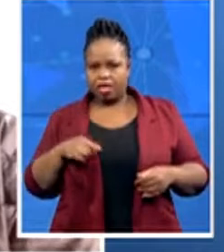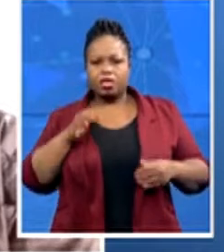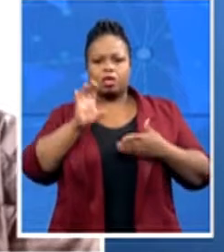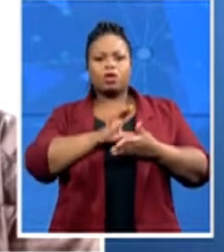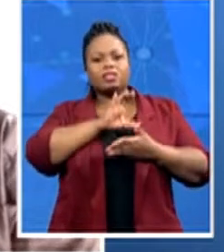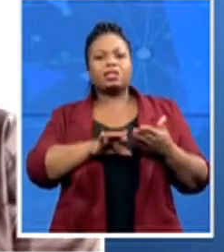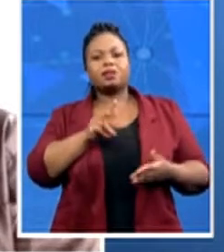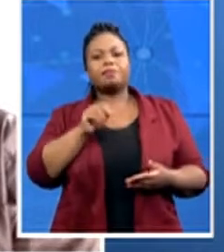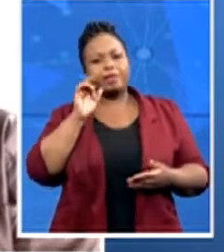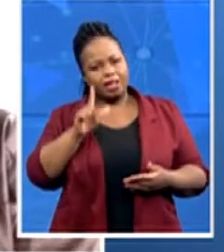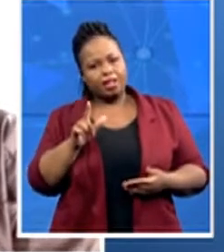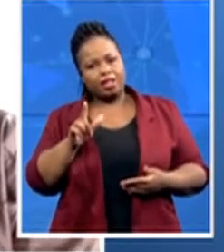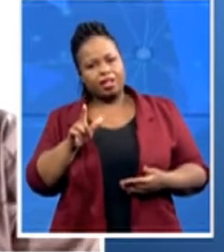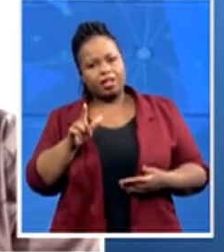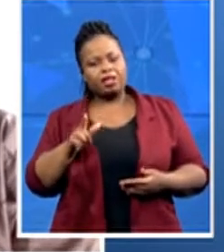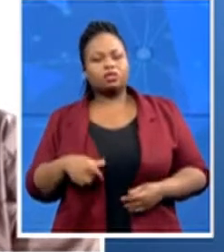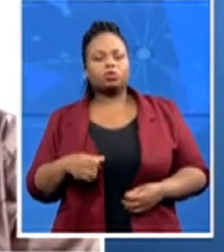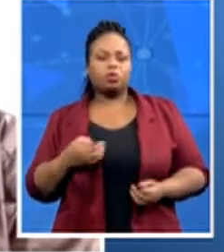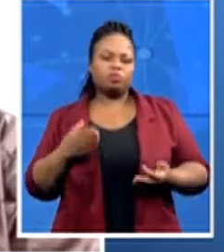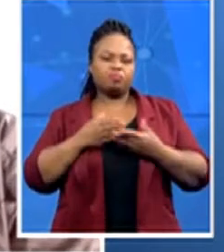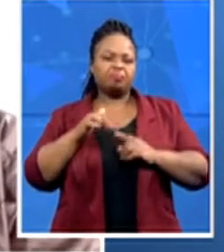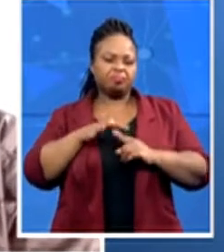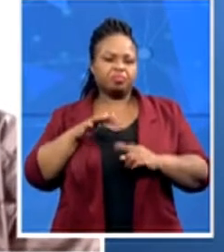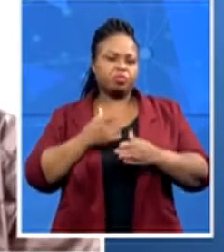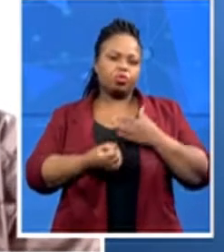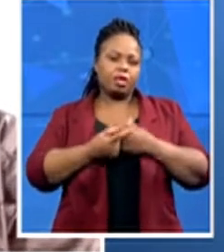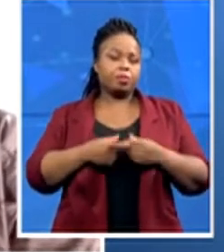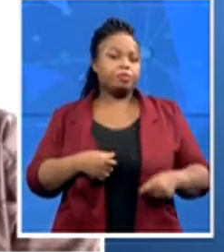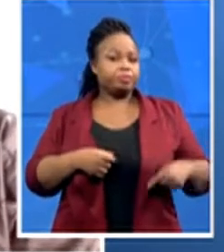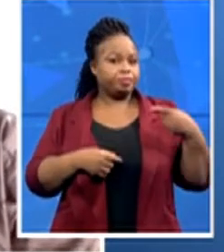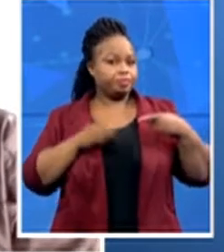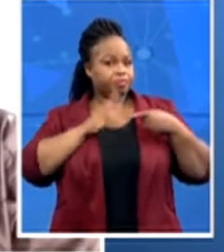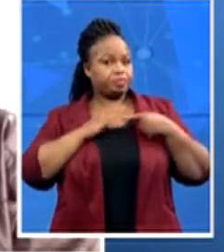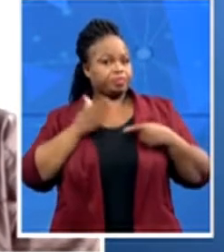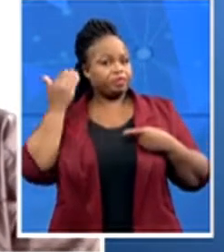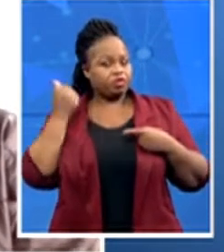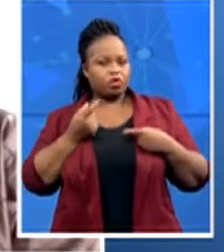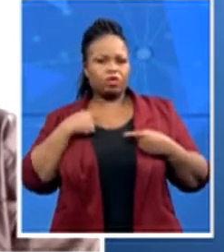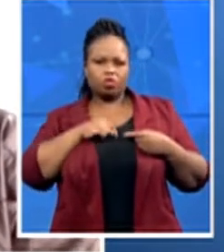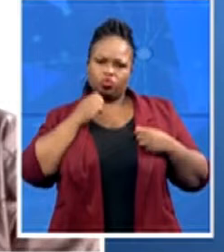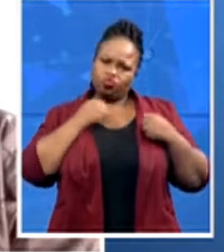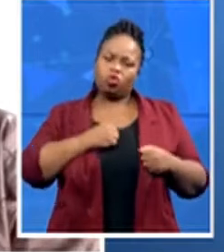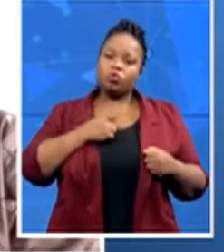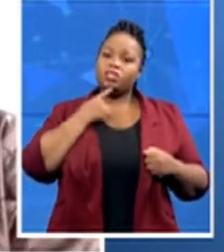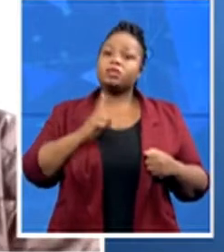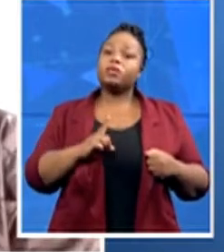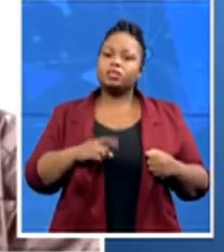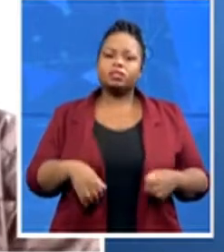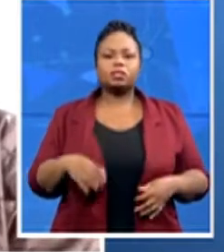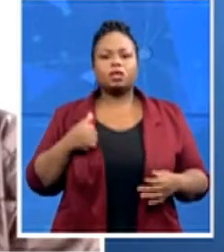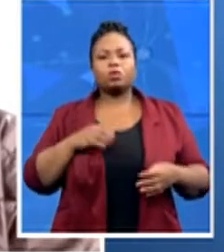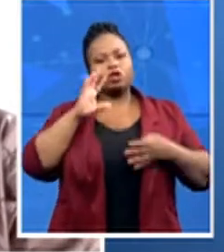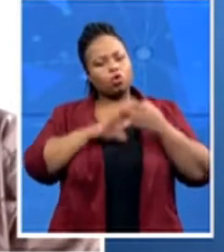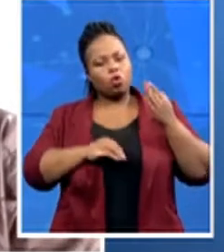certain circumstances. One of the arguments we've made strongly was that in all domestic violence cases or